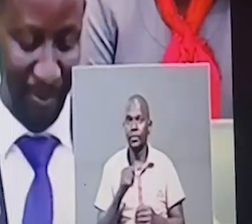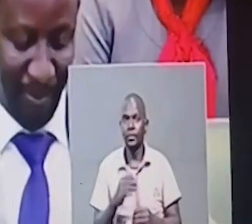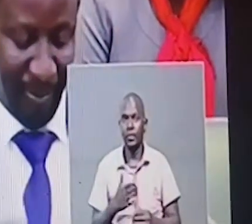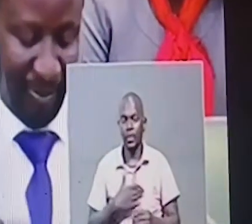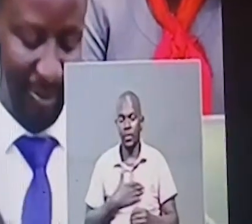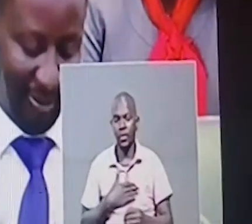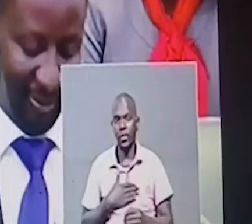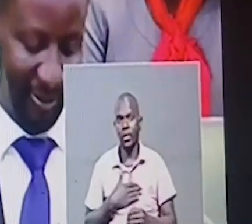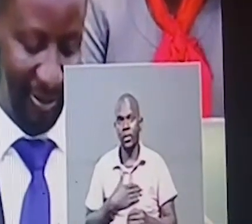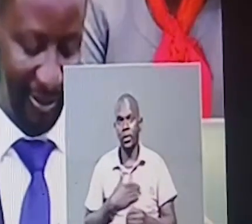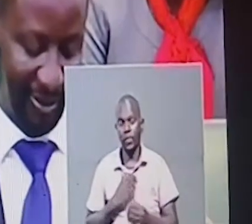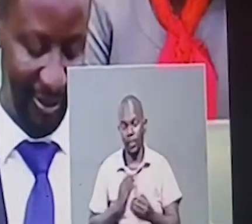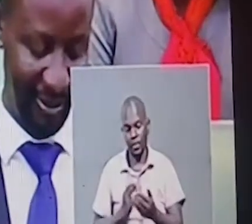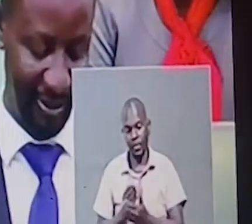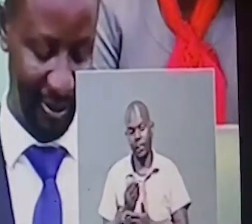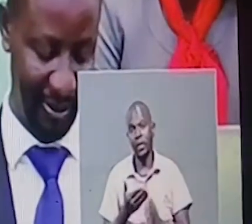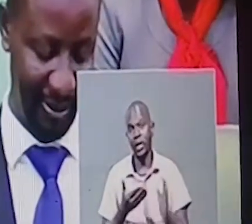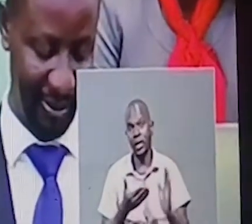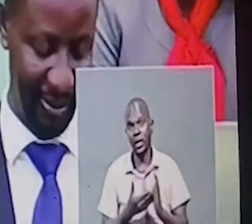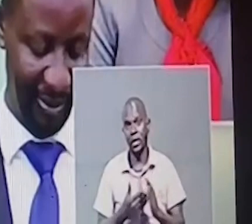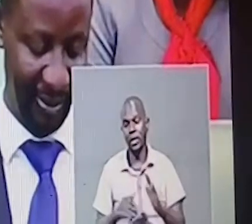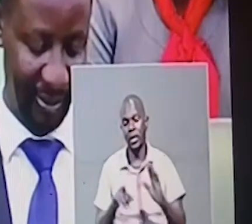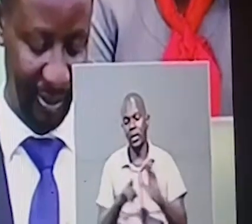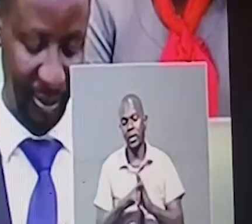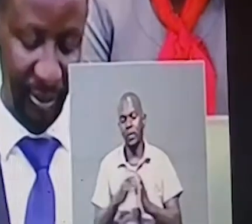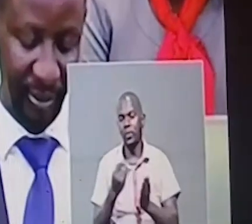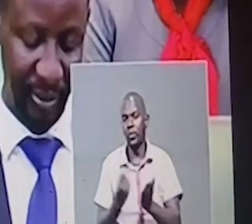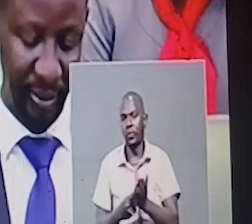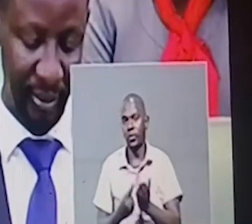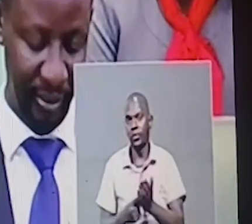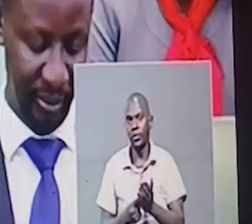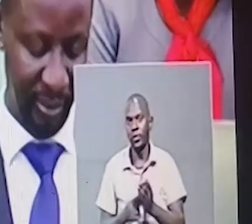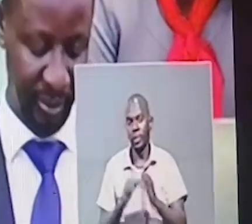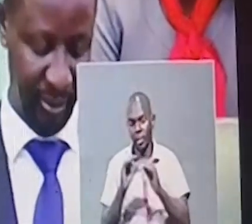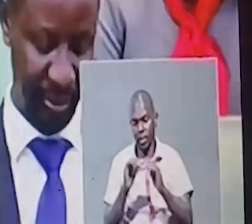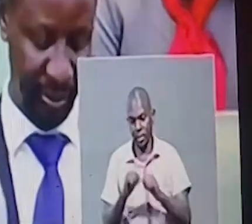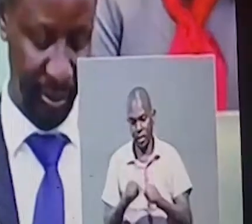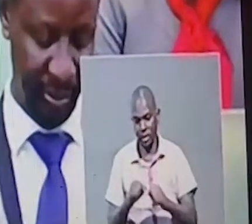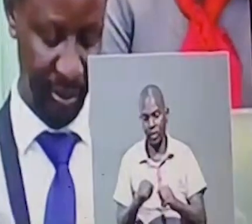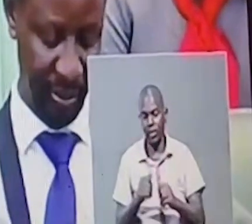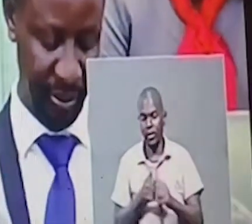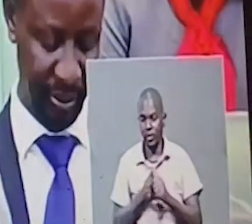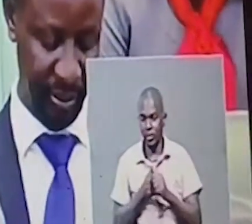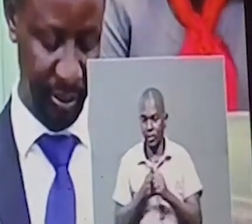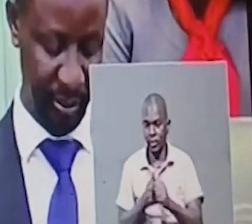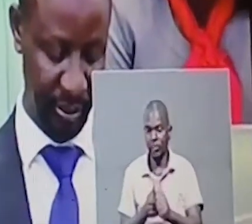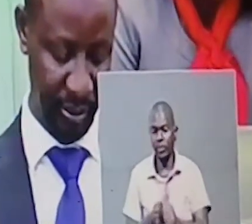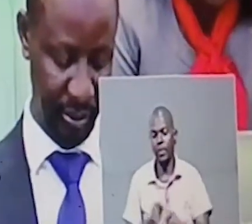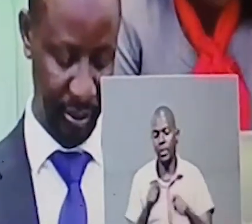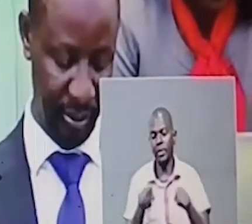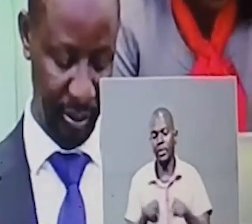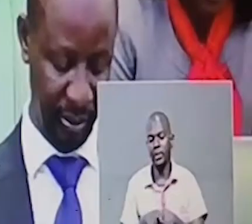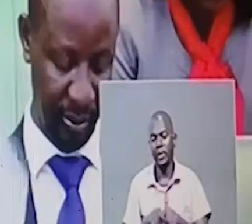my rights, which are guaranteed in the laws of Uganda, can be adhered.